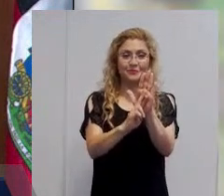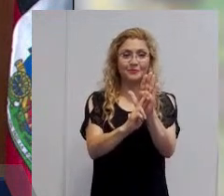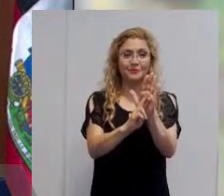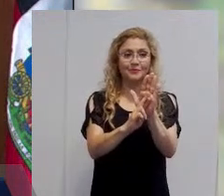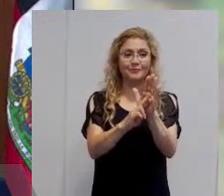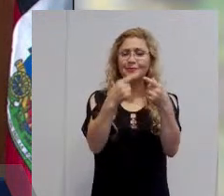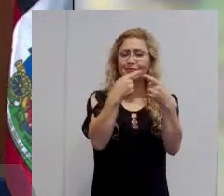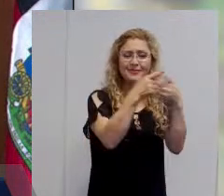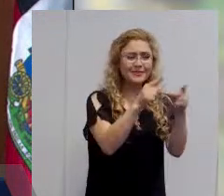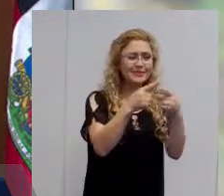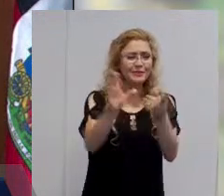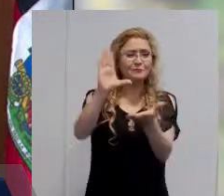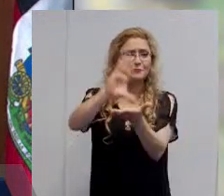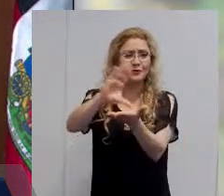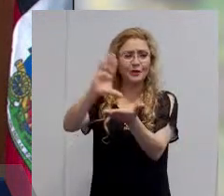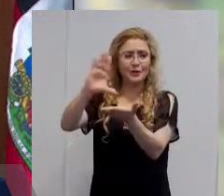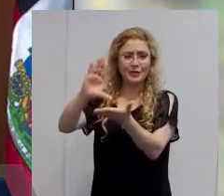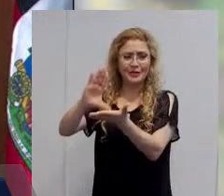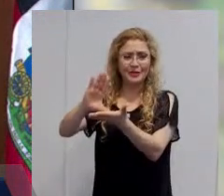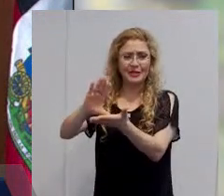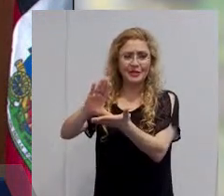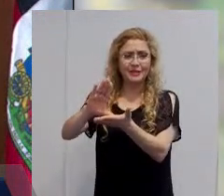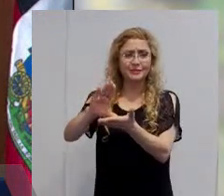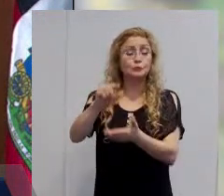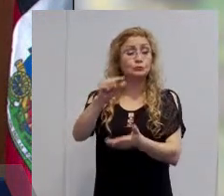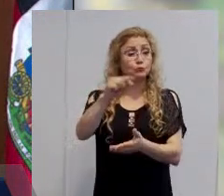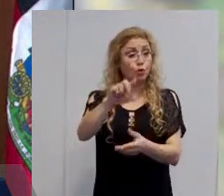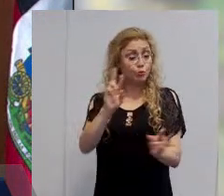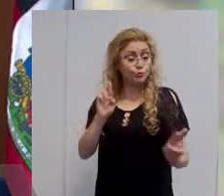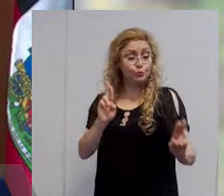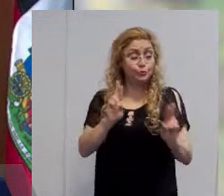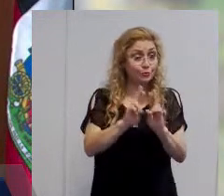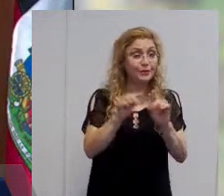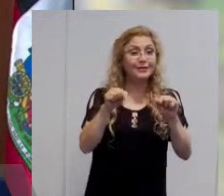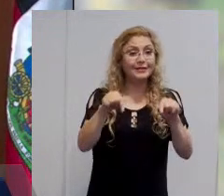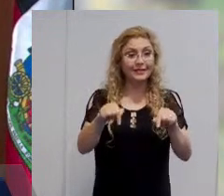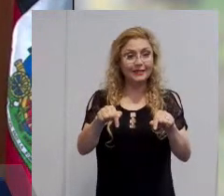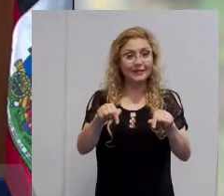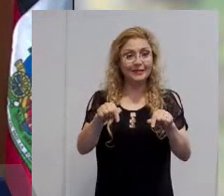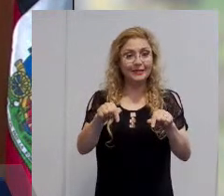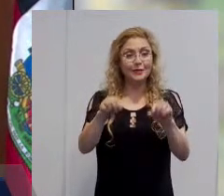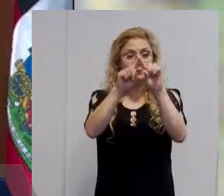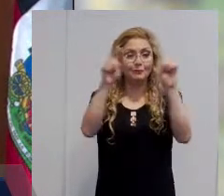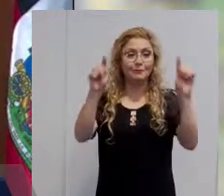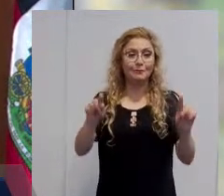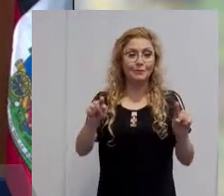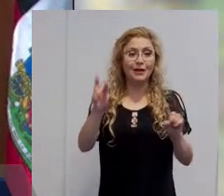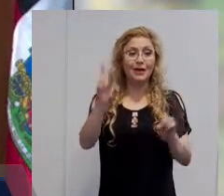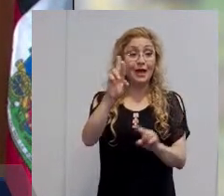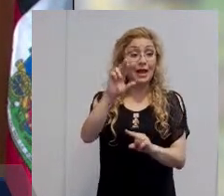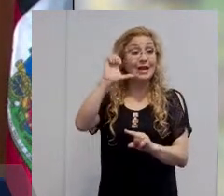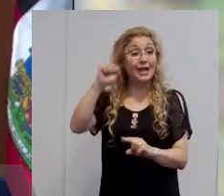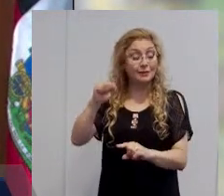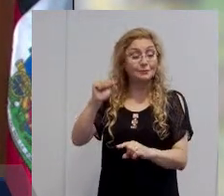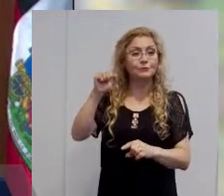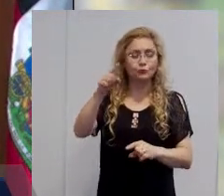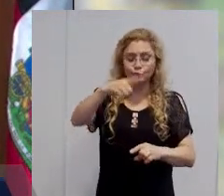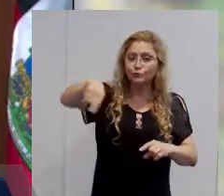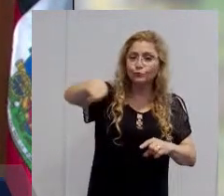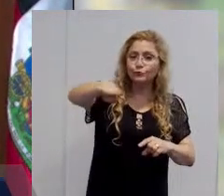representatives of the various countries gathered here today within the framework of